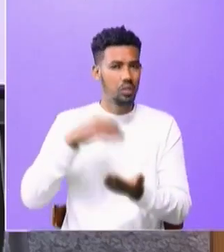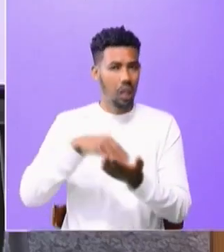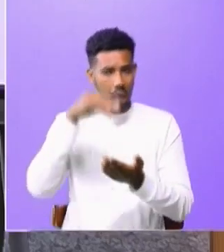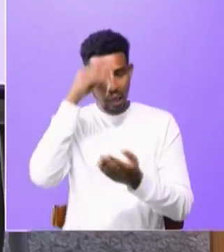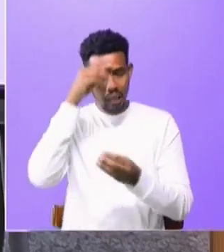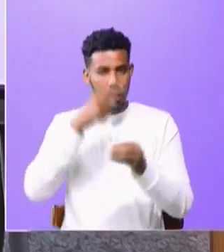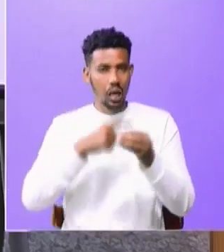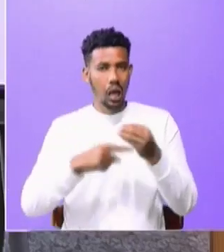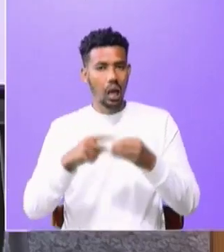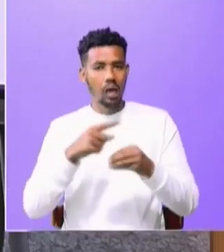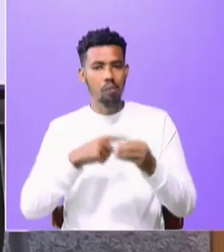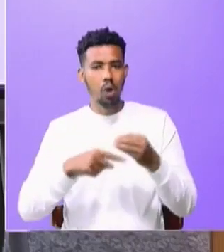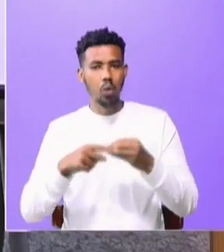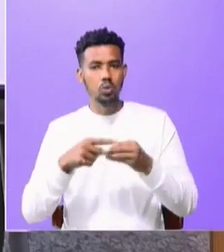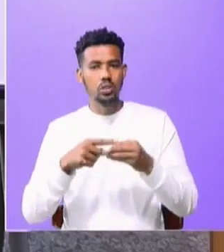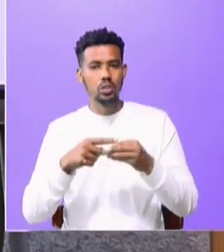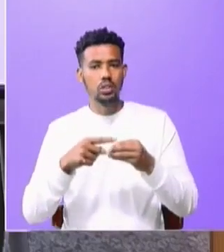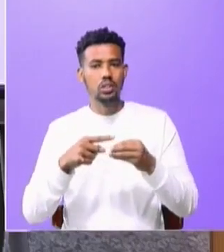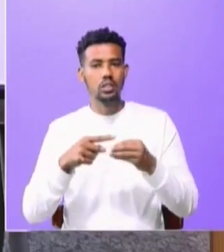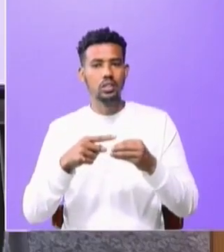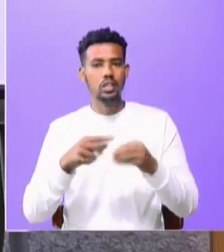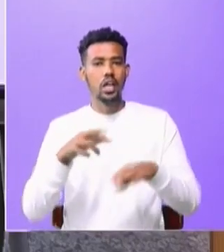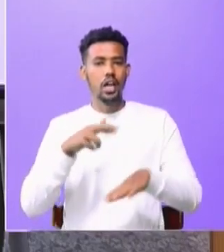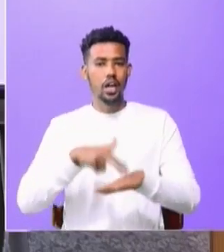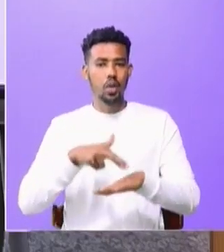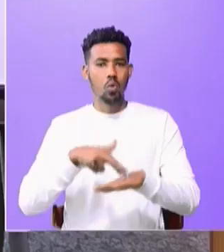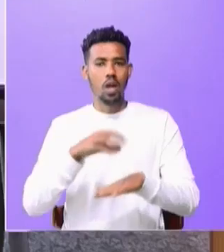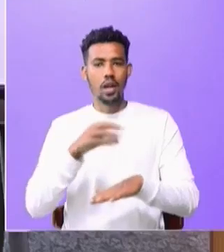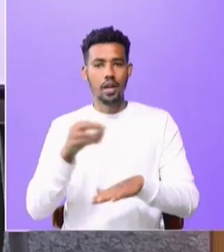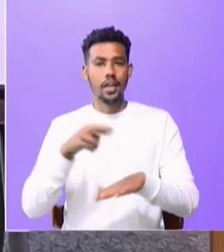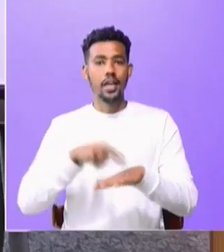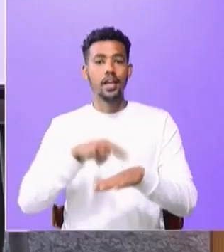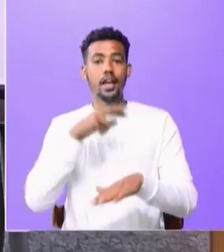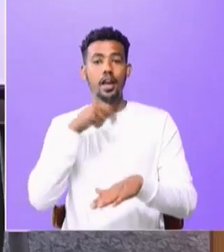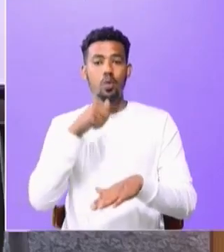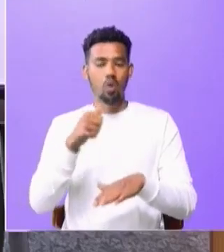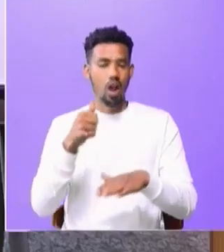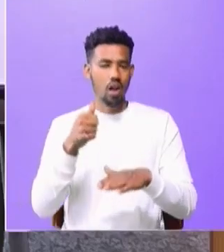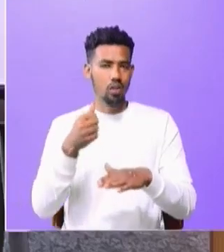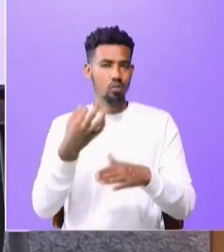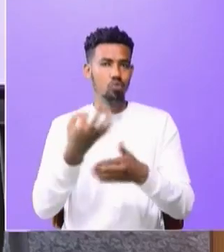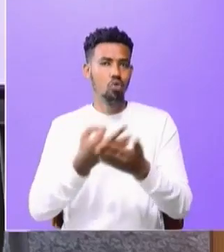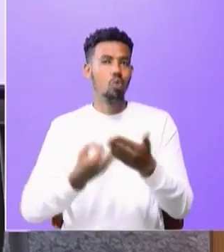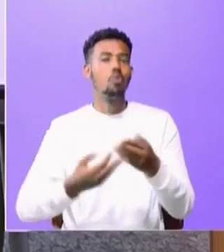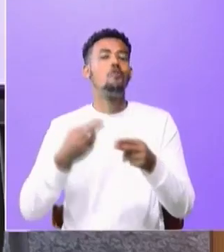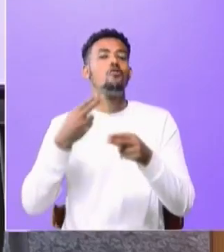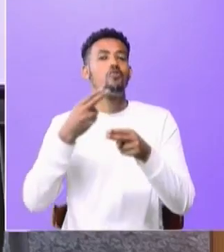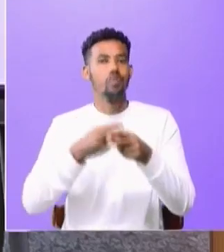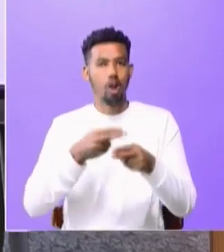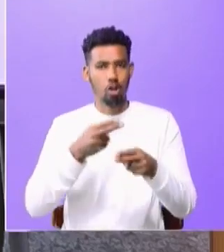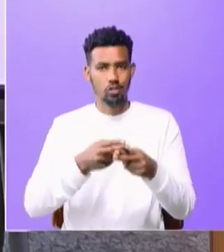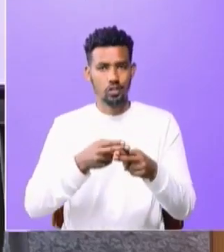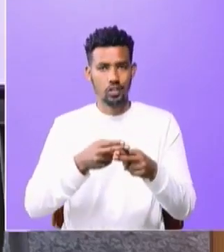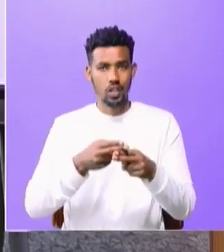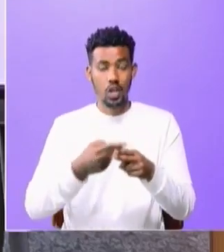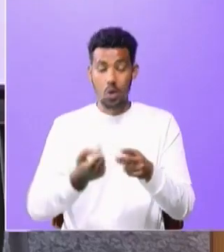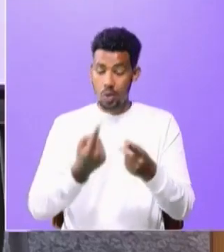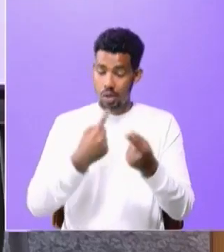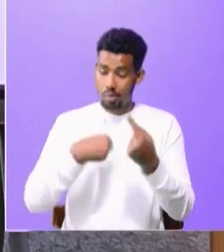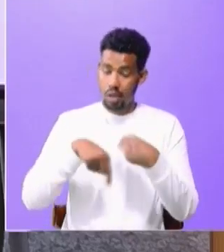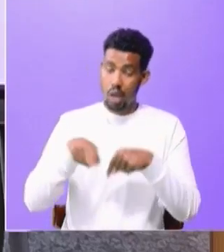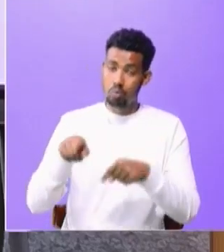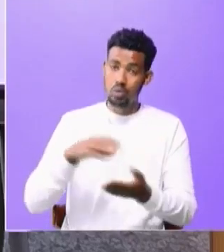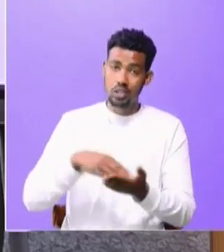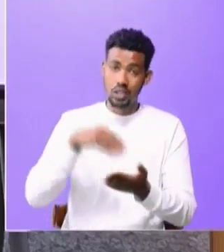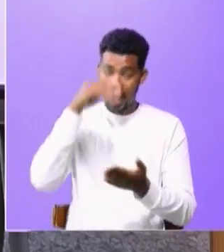about regular and irregular form of nouns. When we come to this lesson, we can